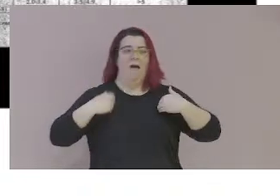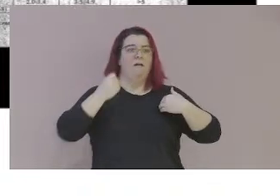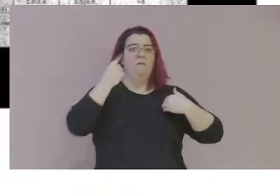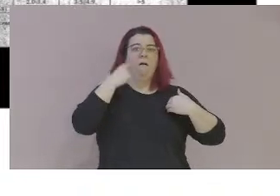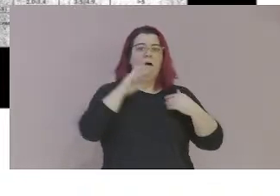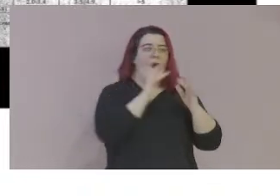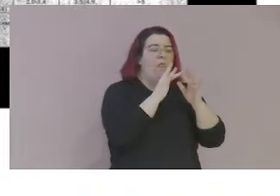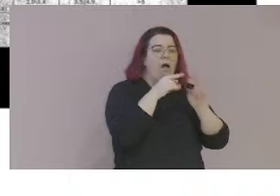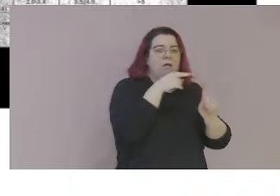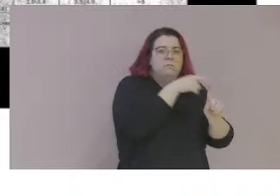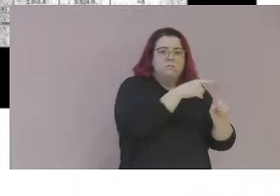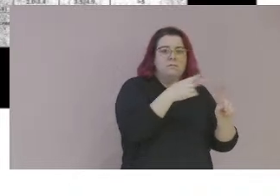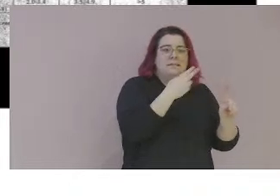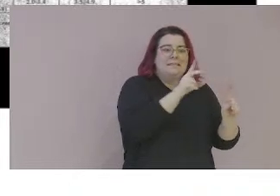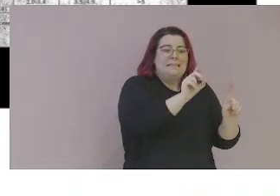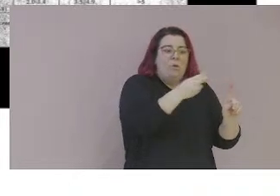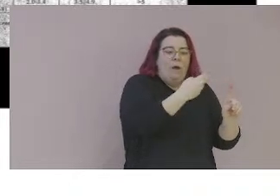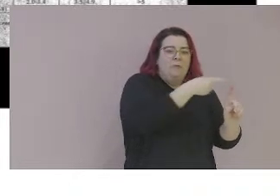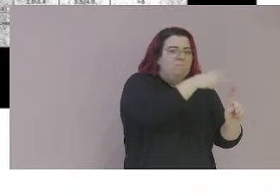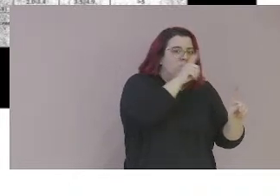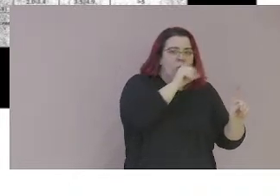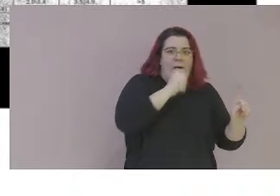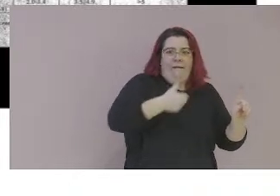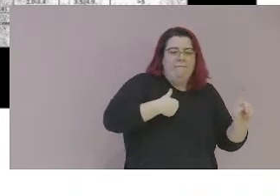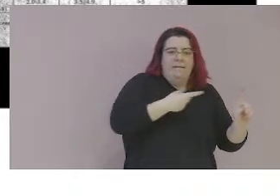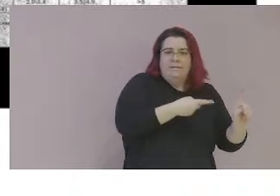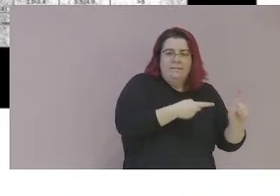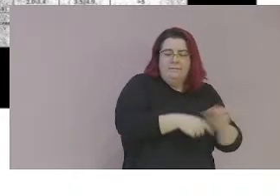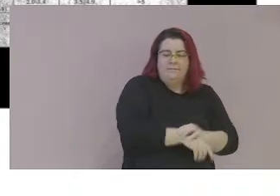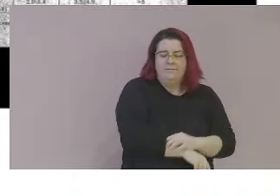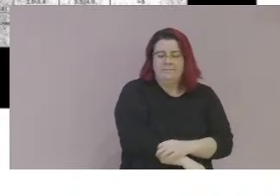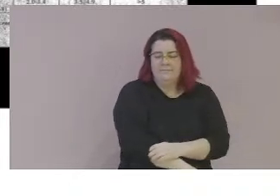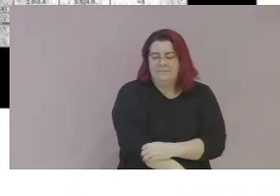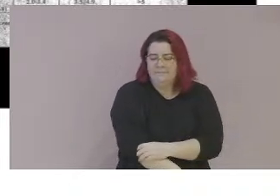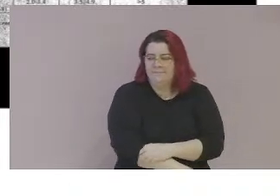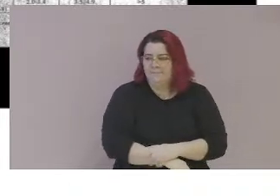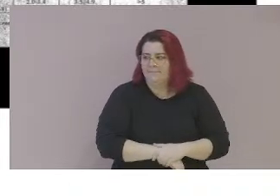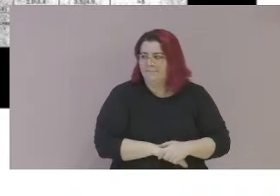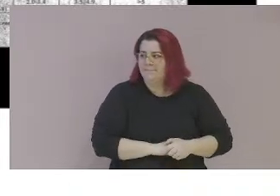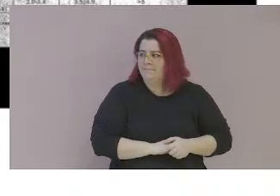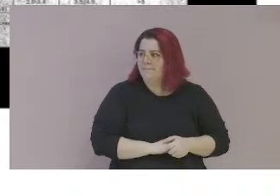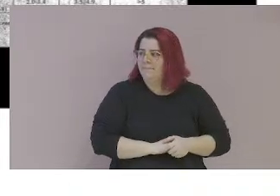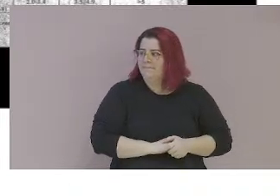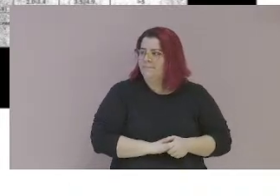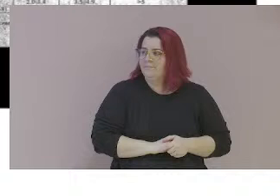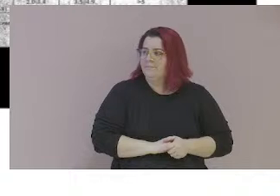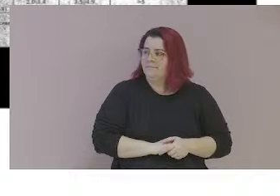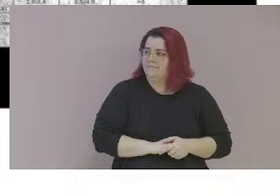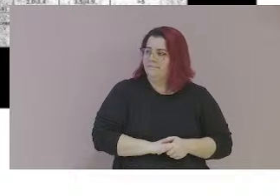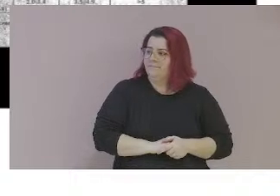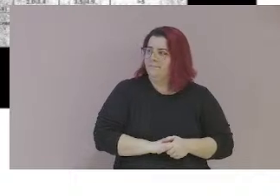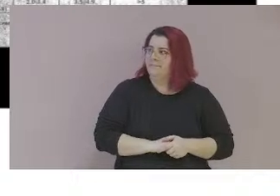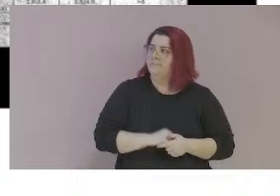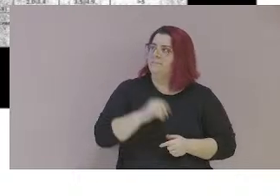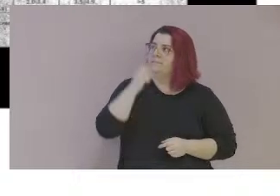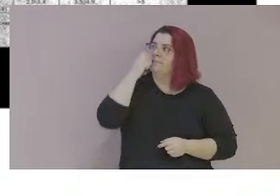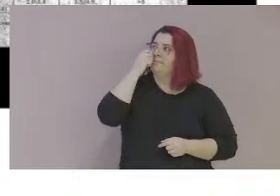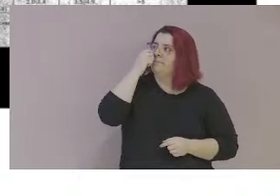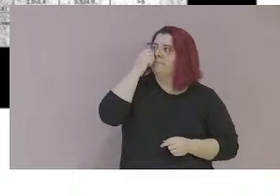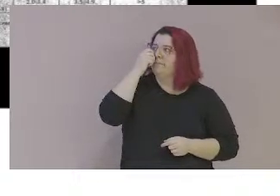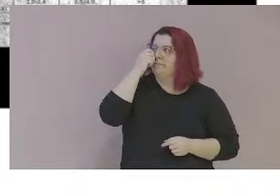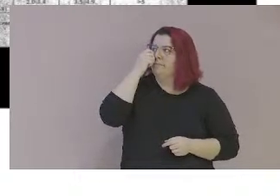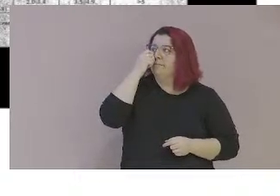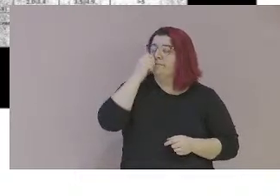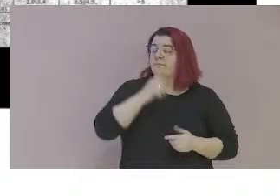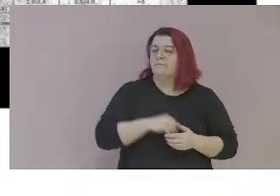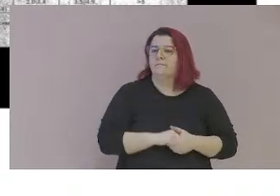timeline of the making of the New York allocation guidelines, but also to understand how fragile the consensus was. What's